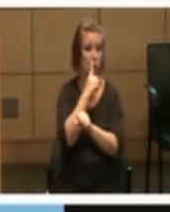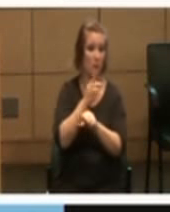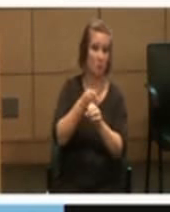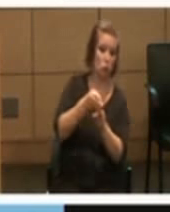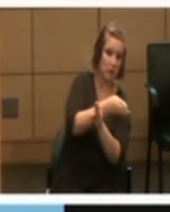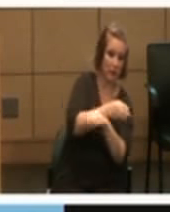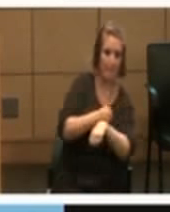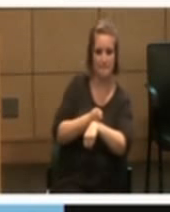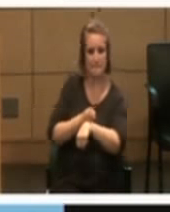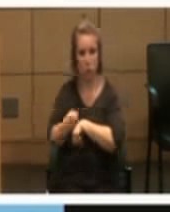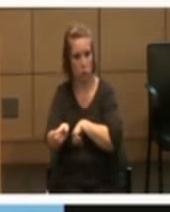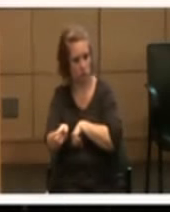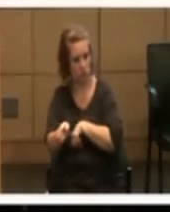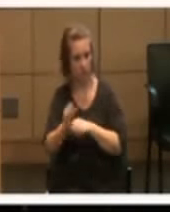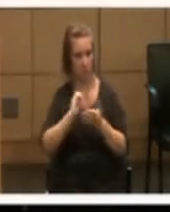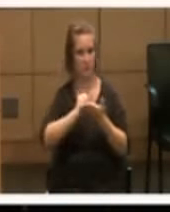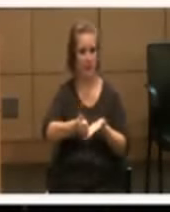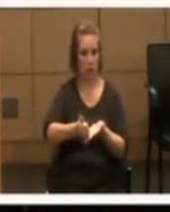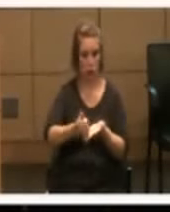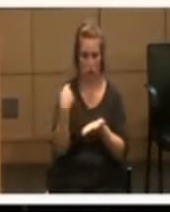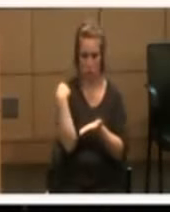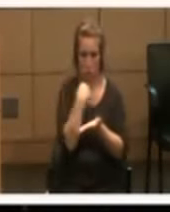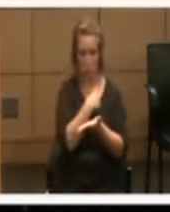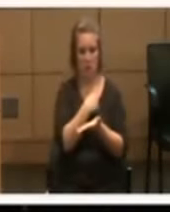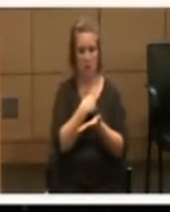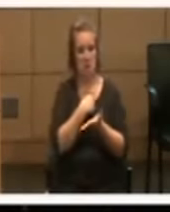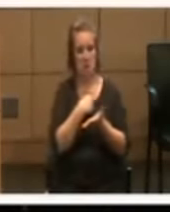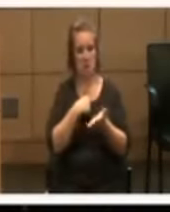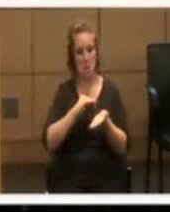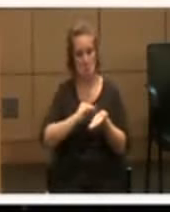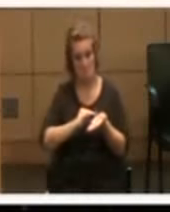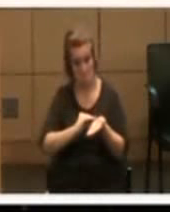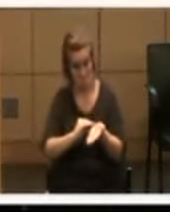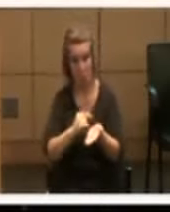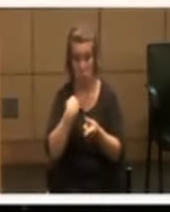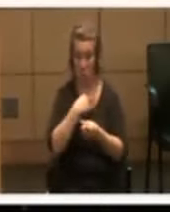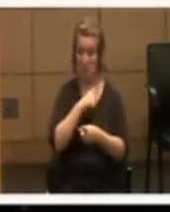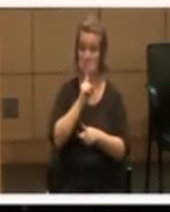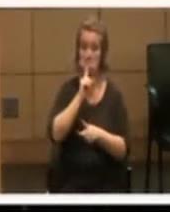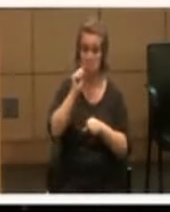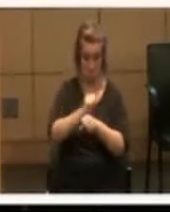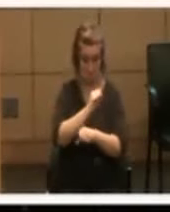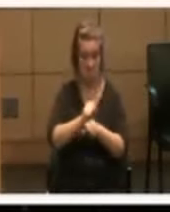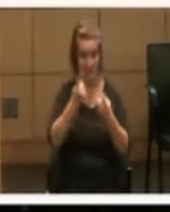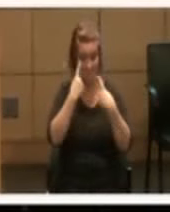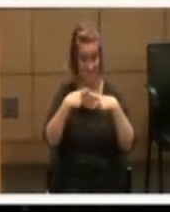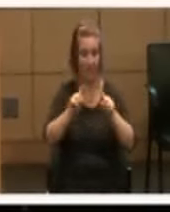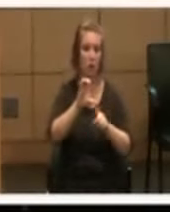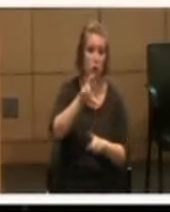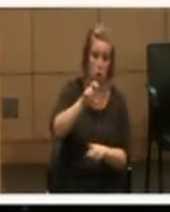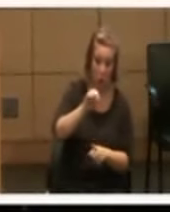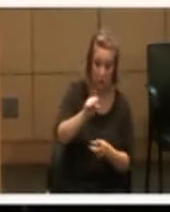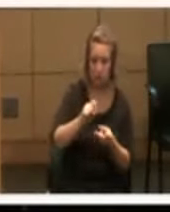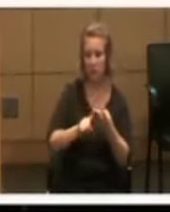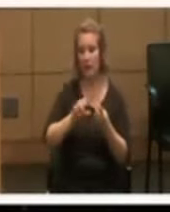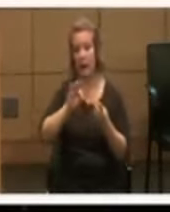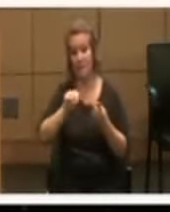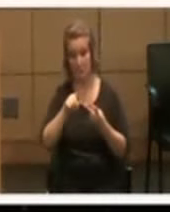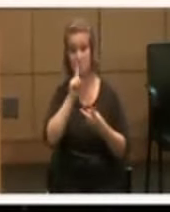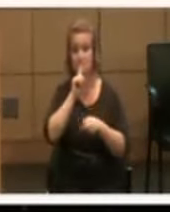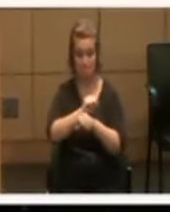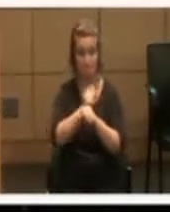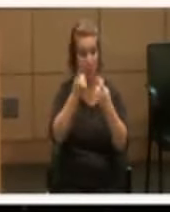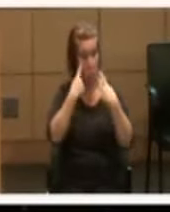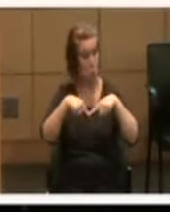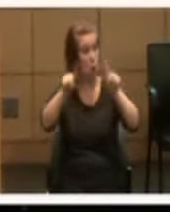post-intervention measurement to see if we really are having a benefit of a cross, an FM, something like that. So that's where